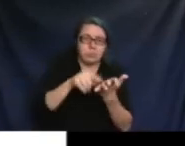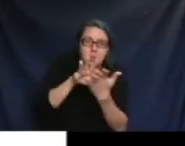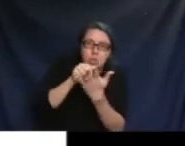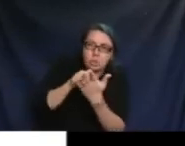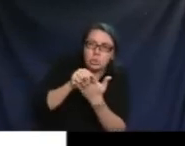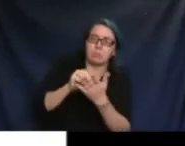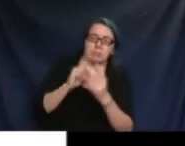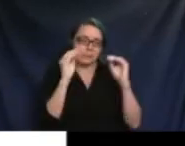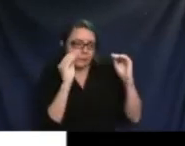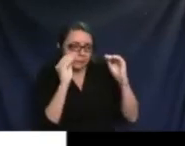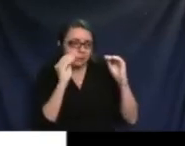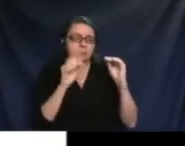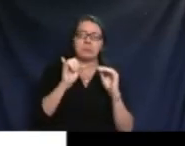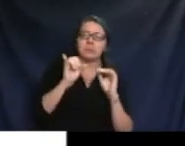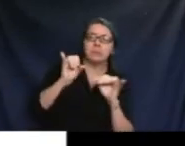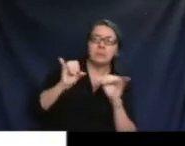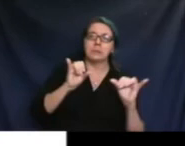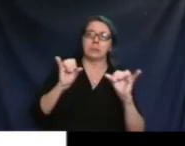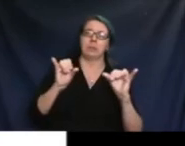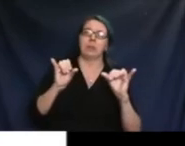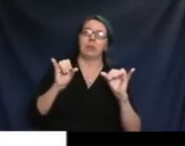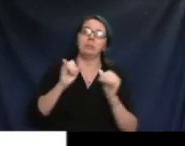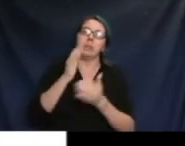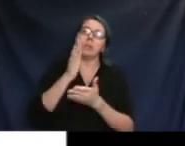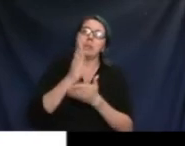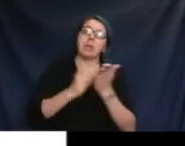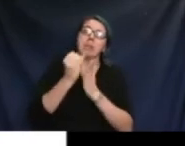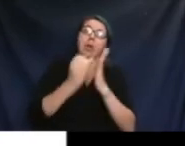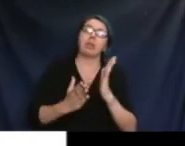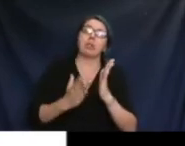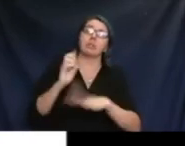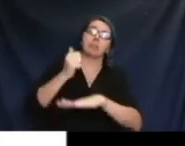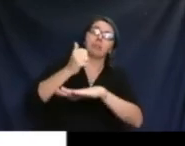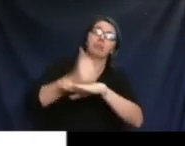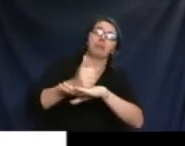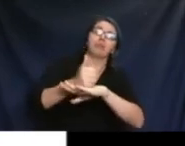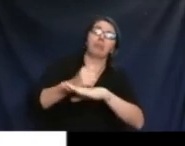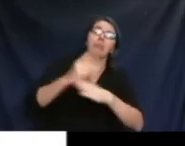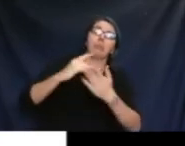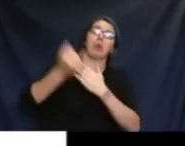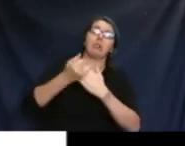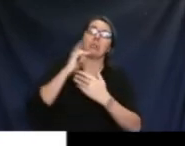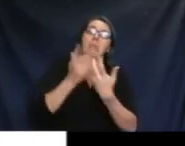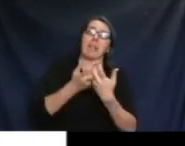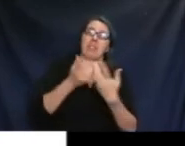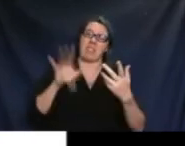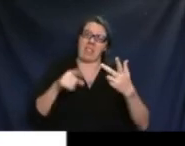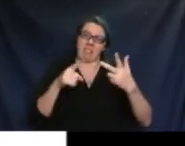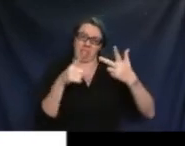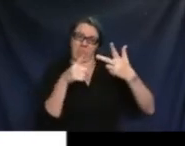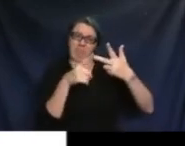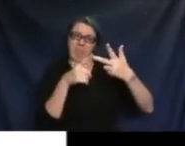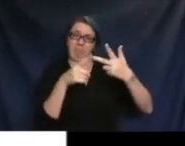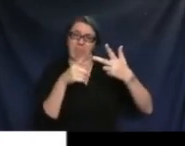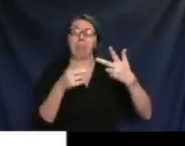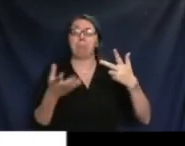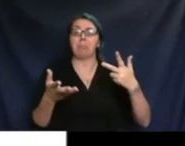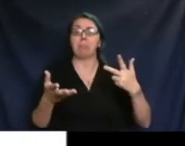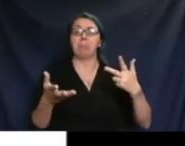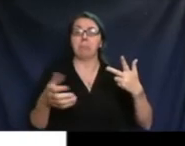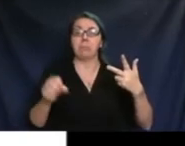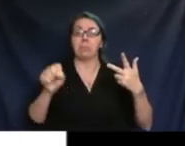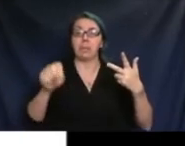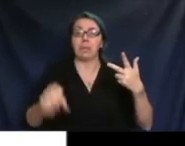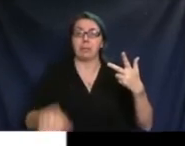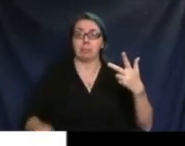projects that are more in line with that pillar. So if so you may actually be interested in